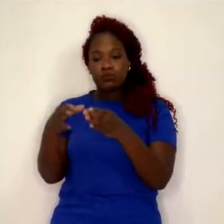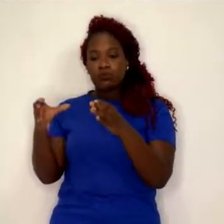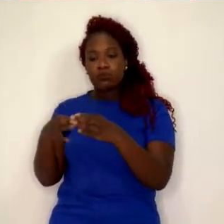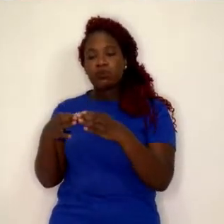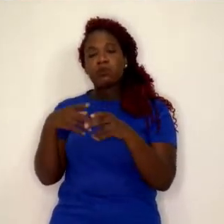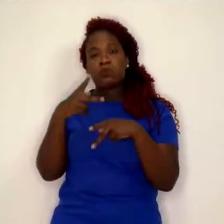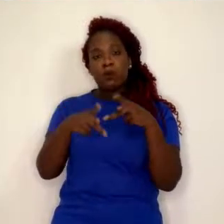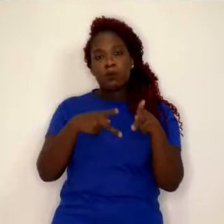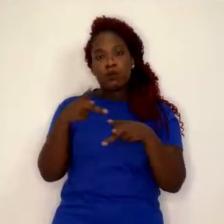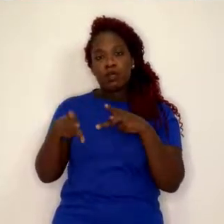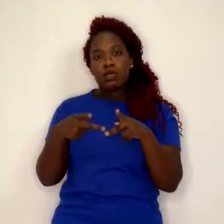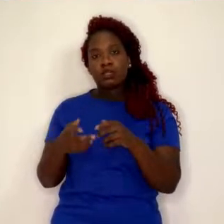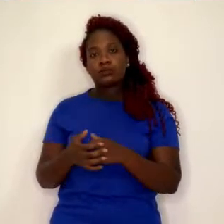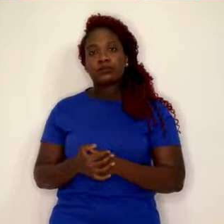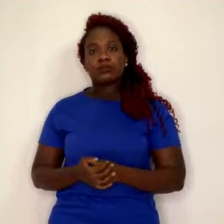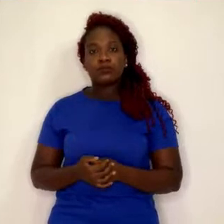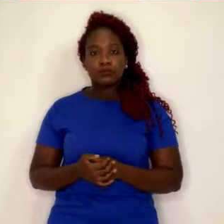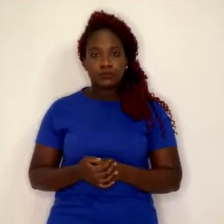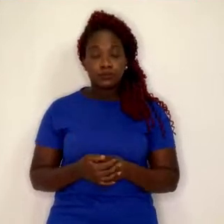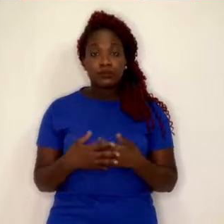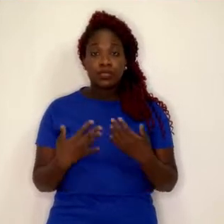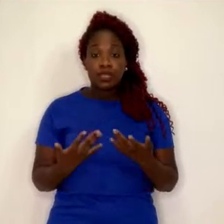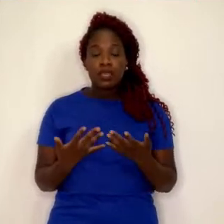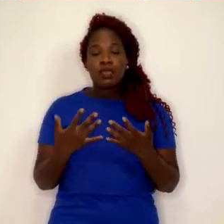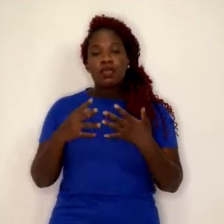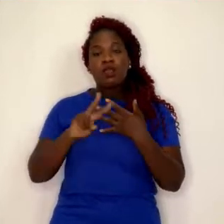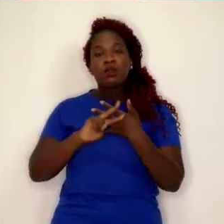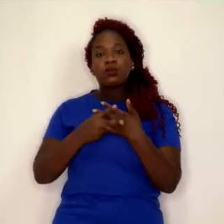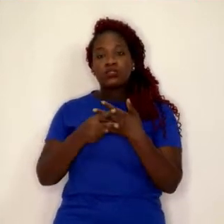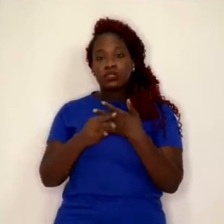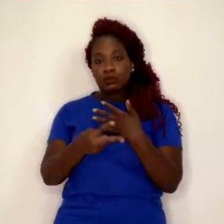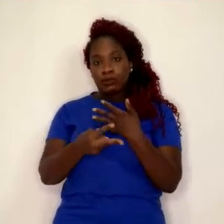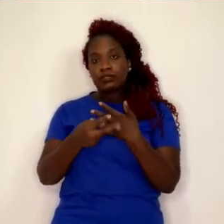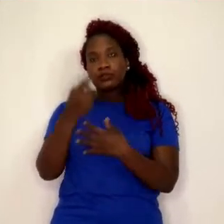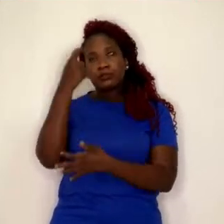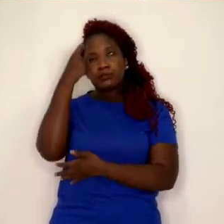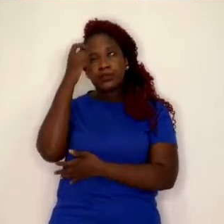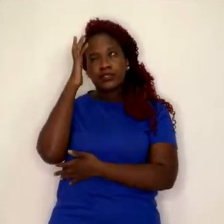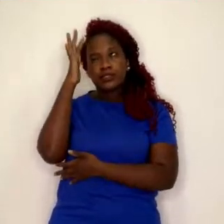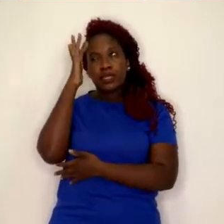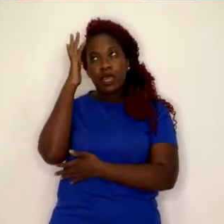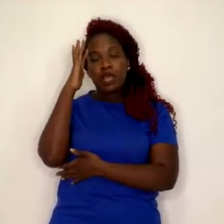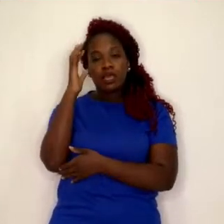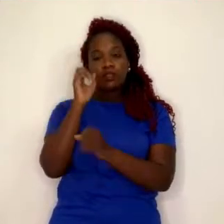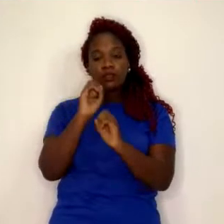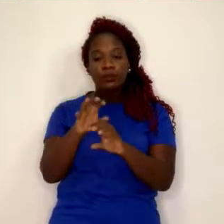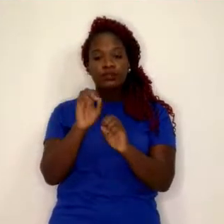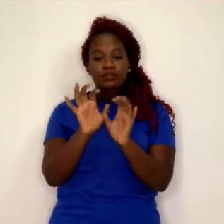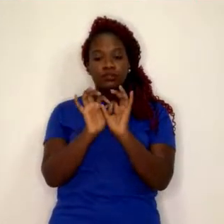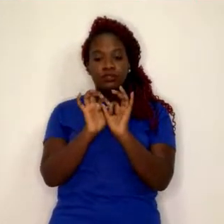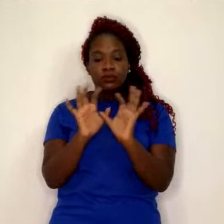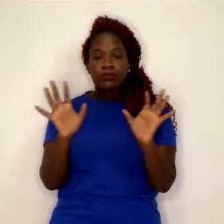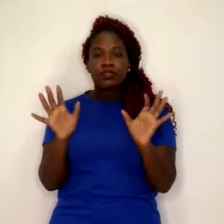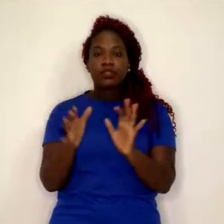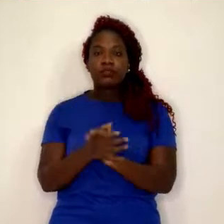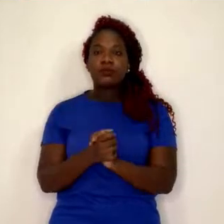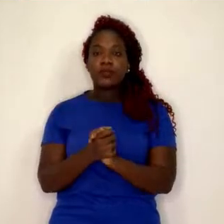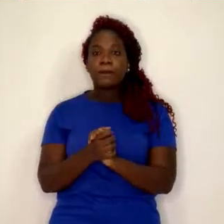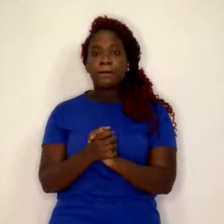receiving education in these organizations. And that also reflects as we try a